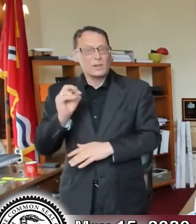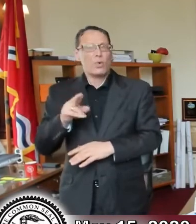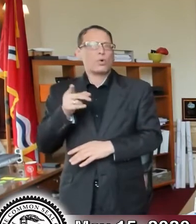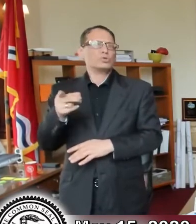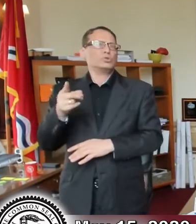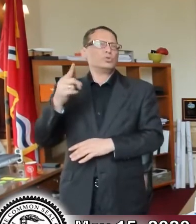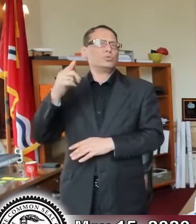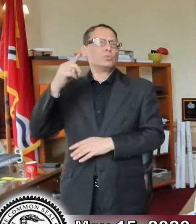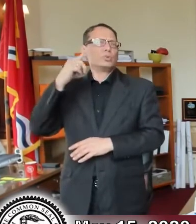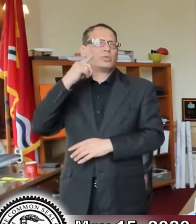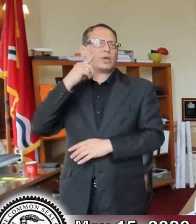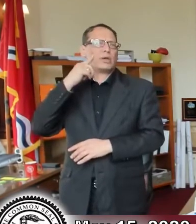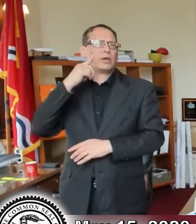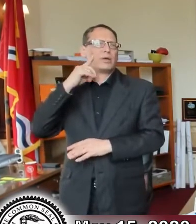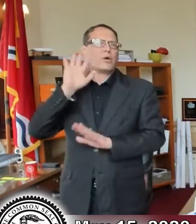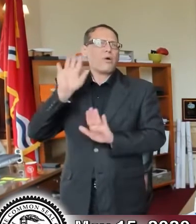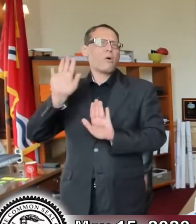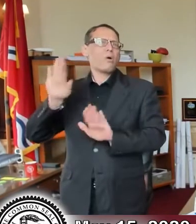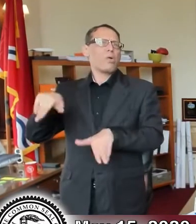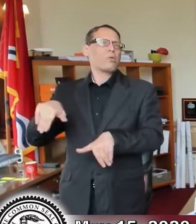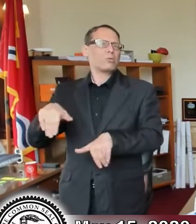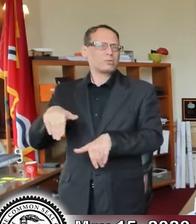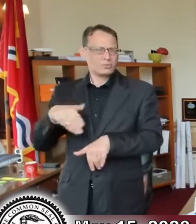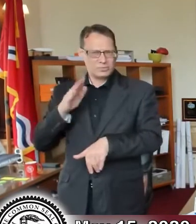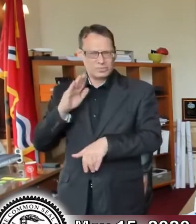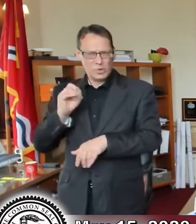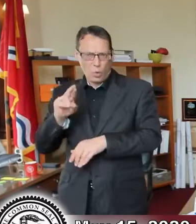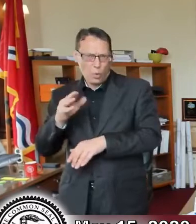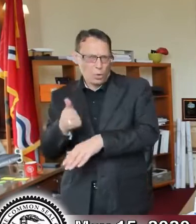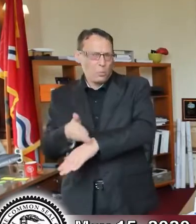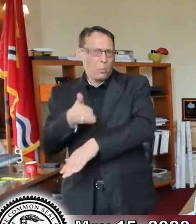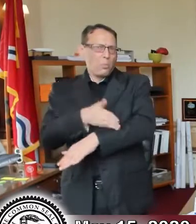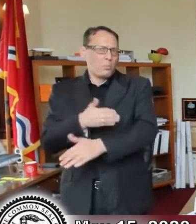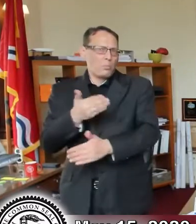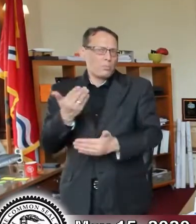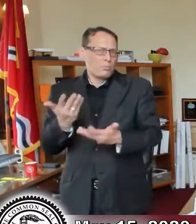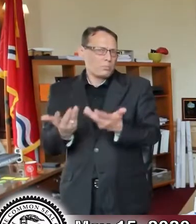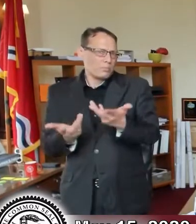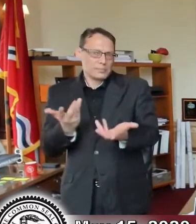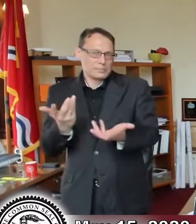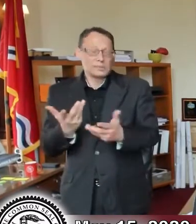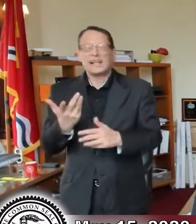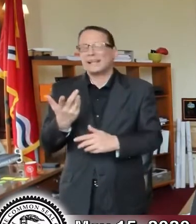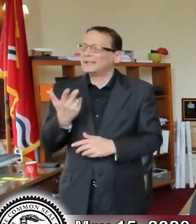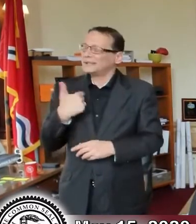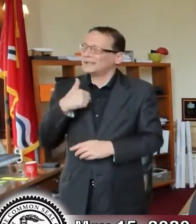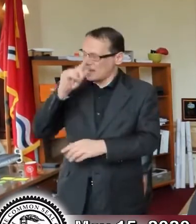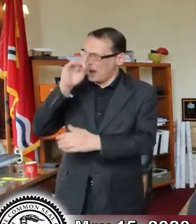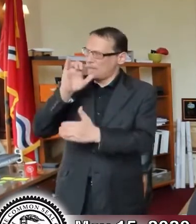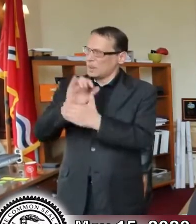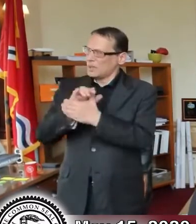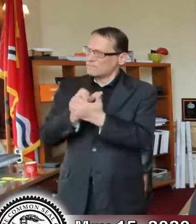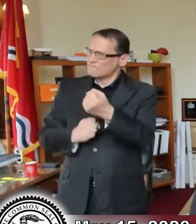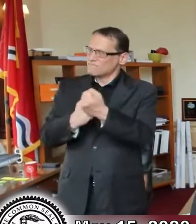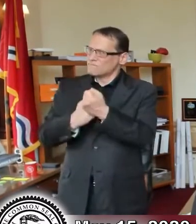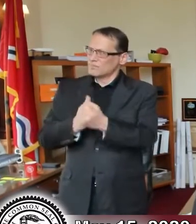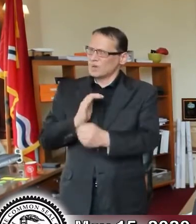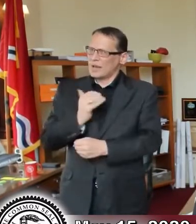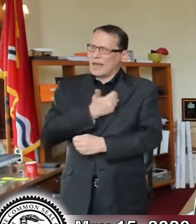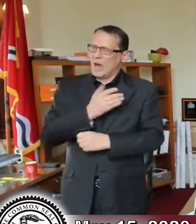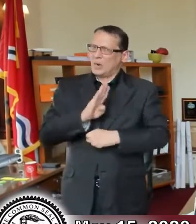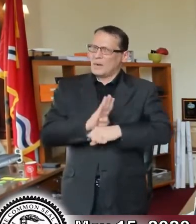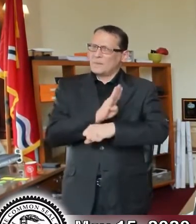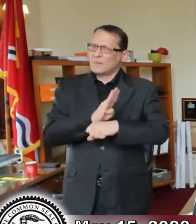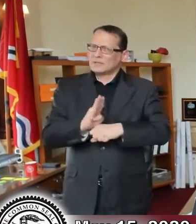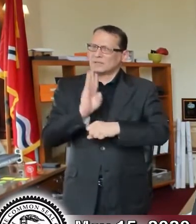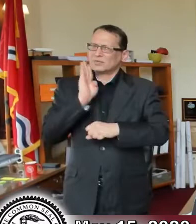think there is room for improvement? You know, I'm going to bet on our businesses. I think most businesses